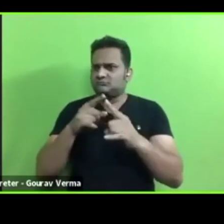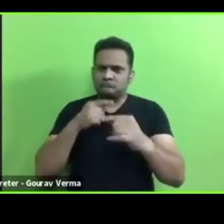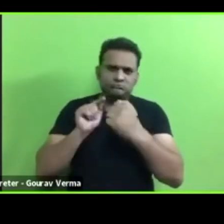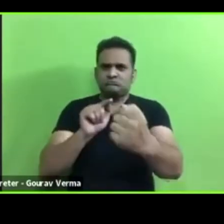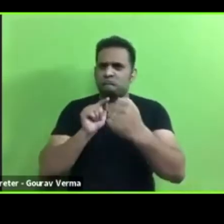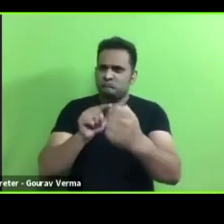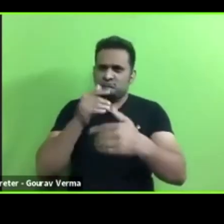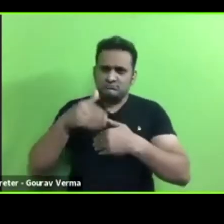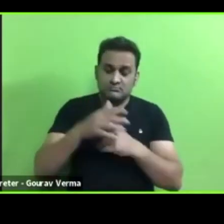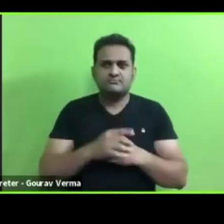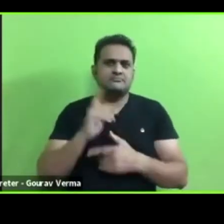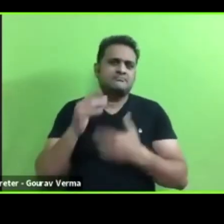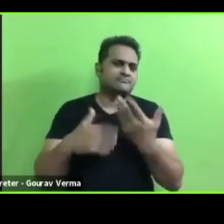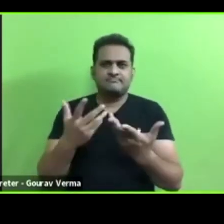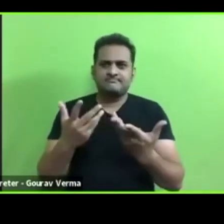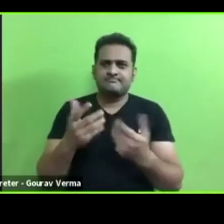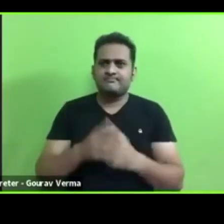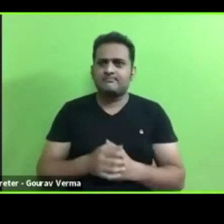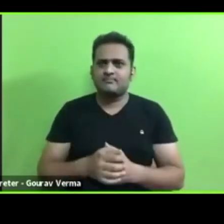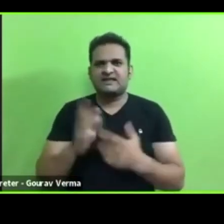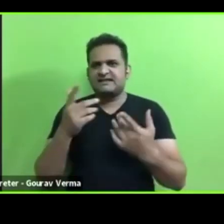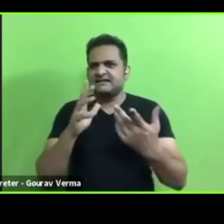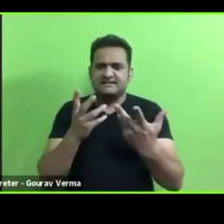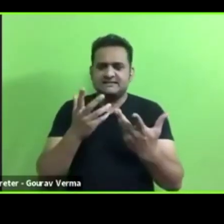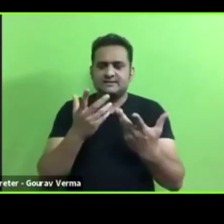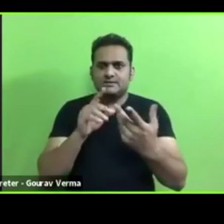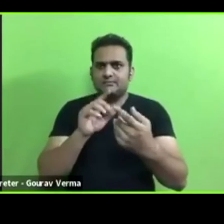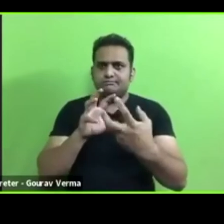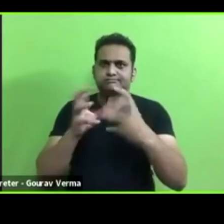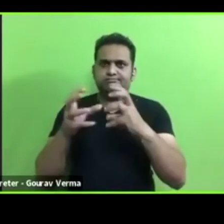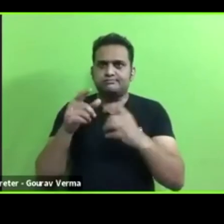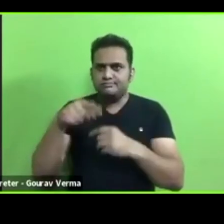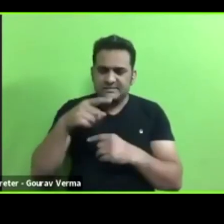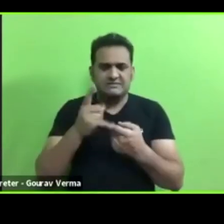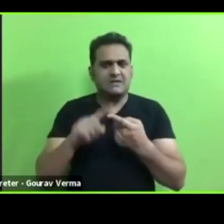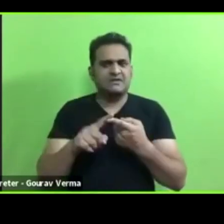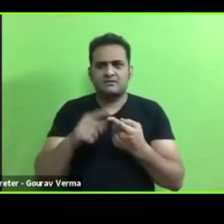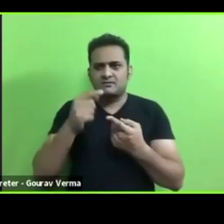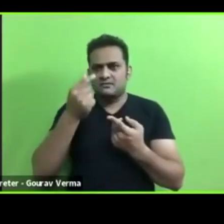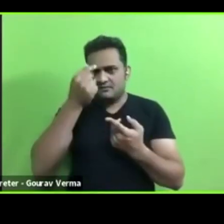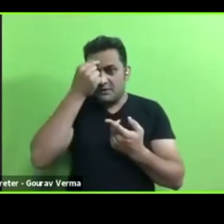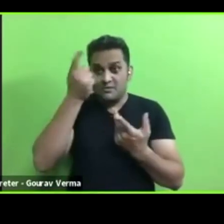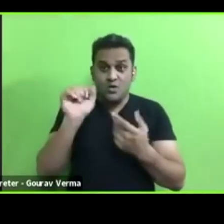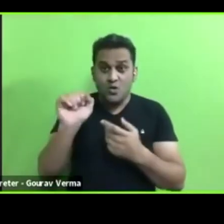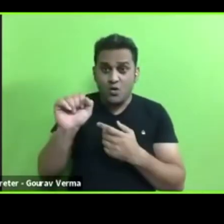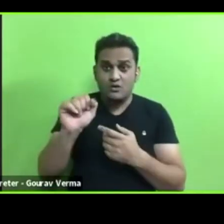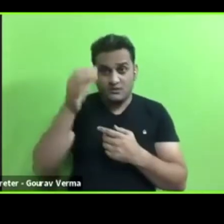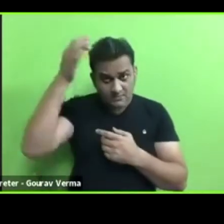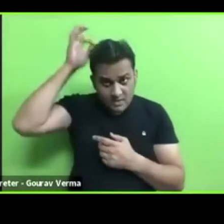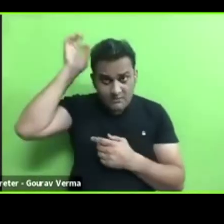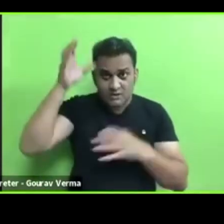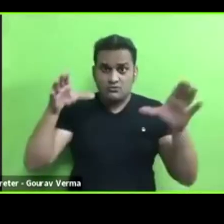And eventually, due to the crass and traumatic treatment given by his own Brahmin